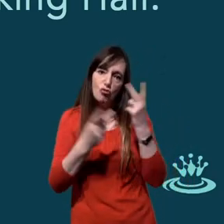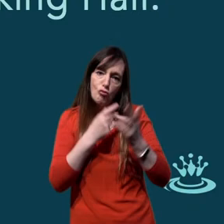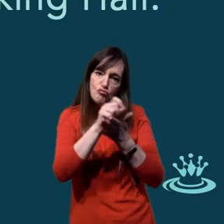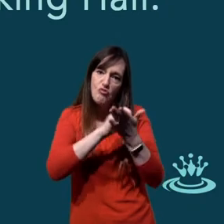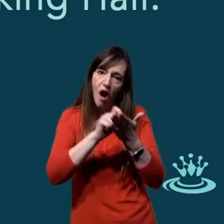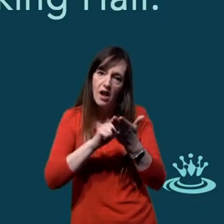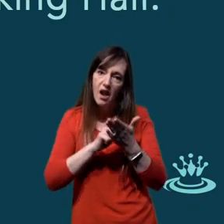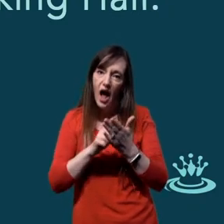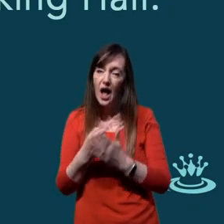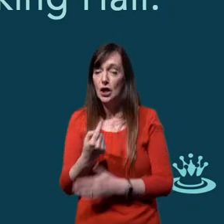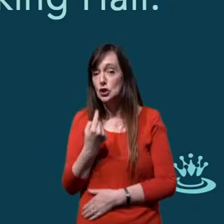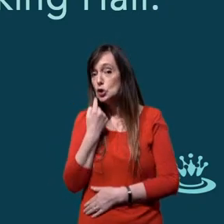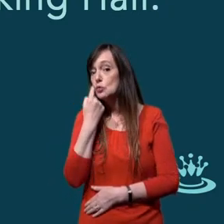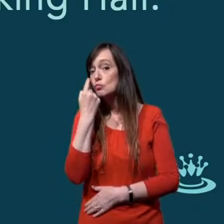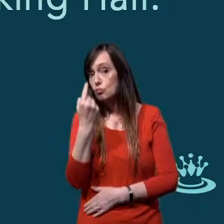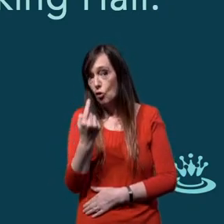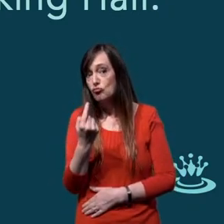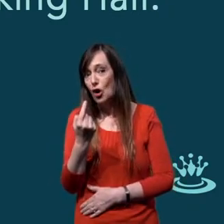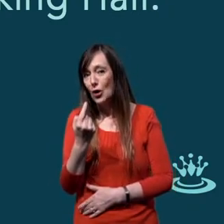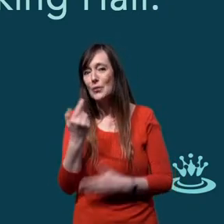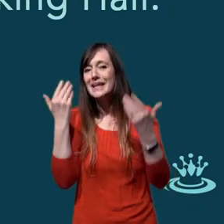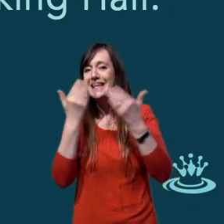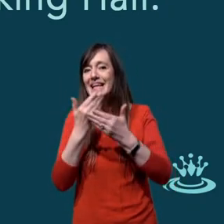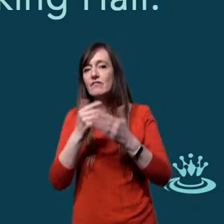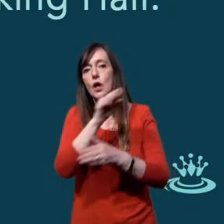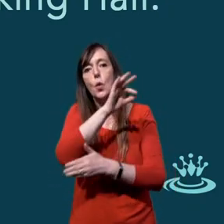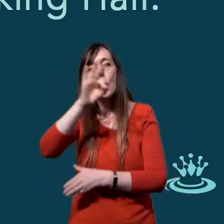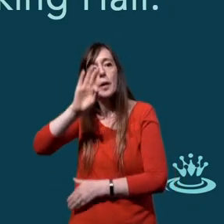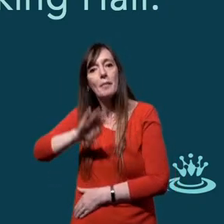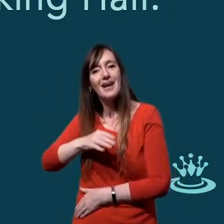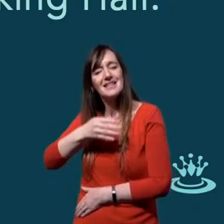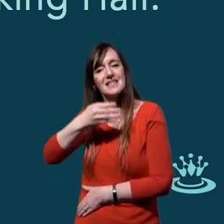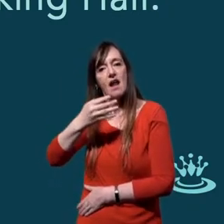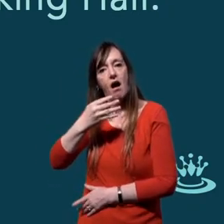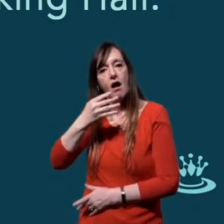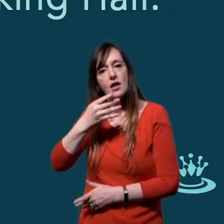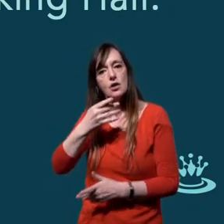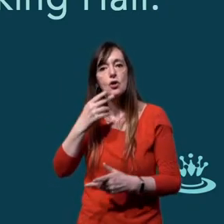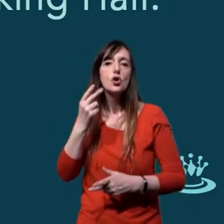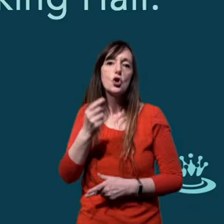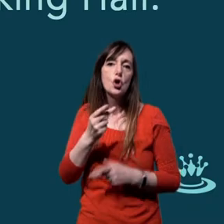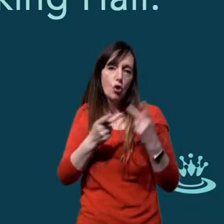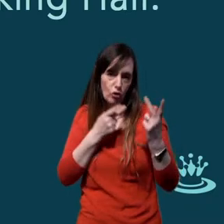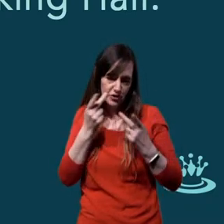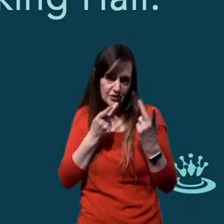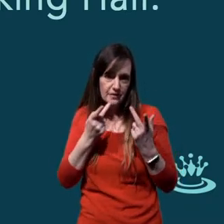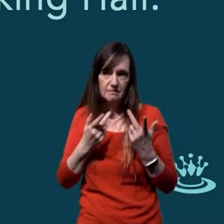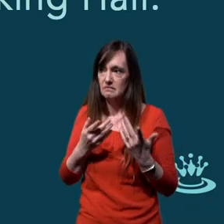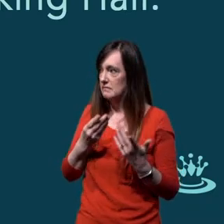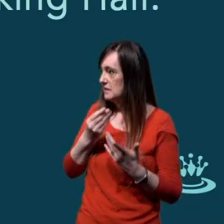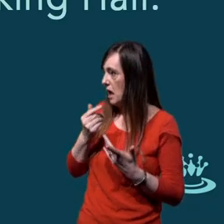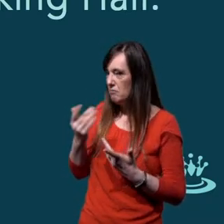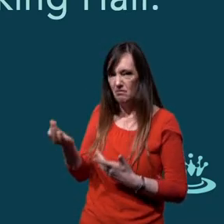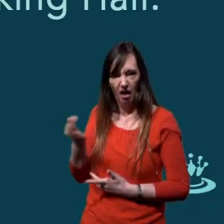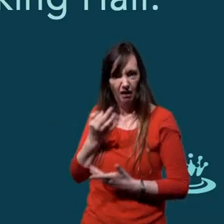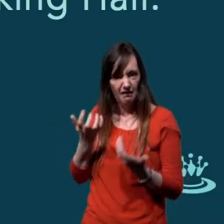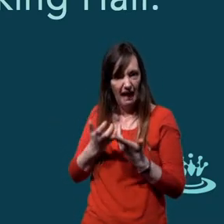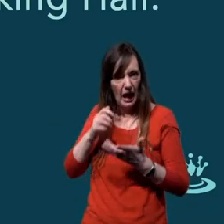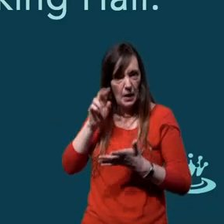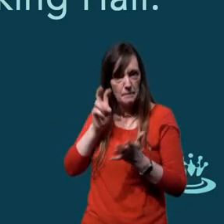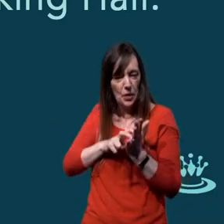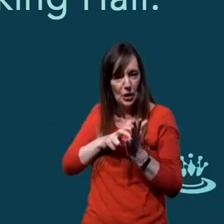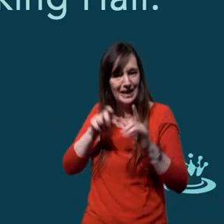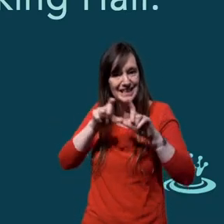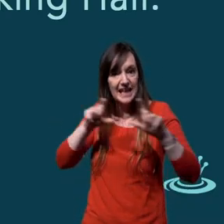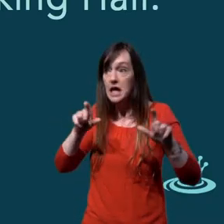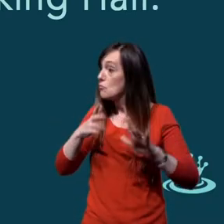the celebration at 9:15 here in the Packing Hall. Lots of people have been asking about tickets. No booking